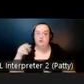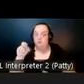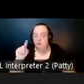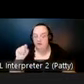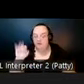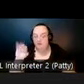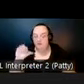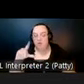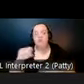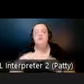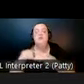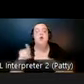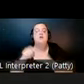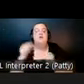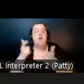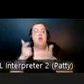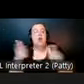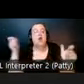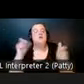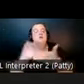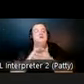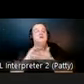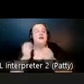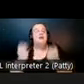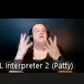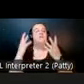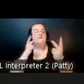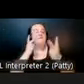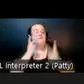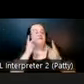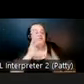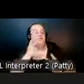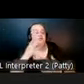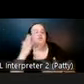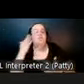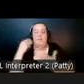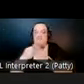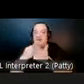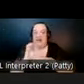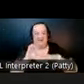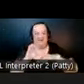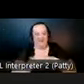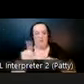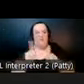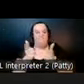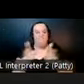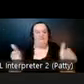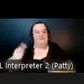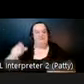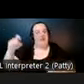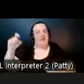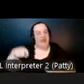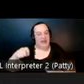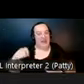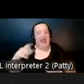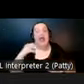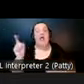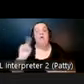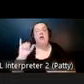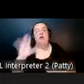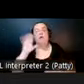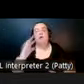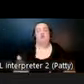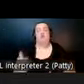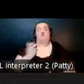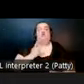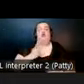largest visitation. And the idea was that the money would be invested where the need was greatest and where the return on investment in terms of the